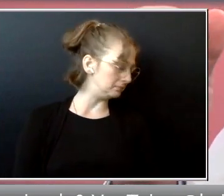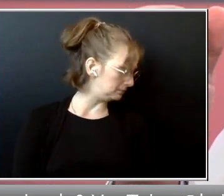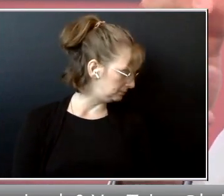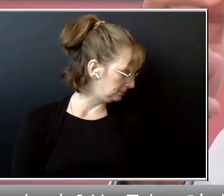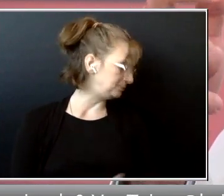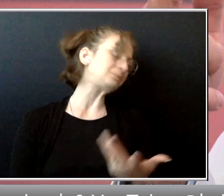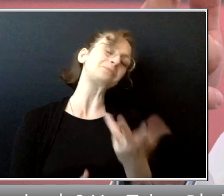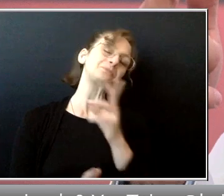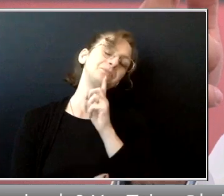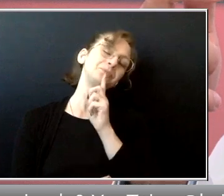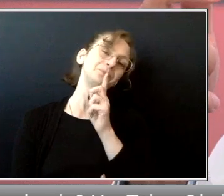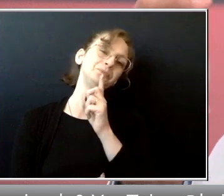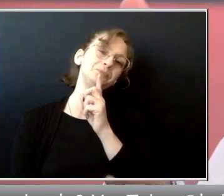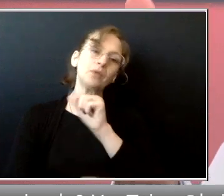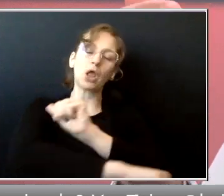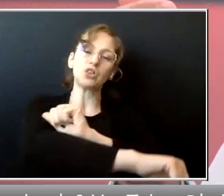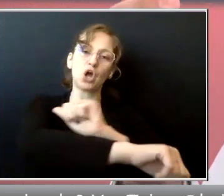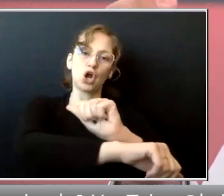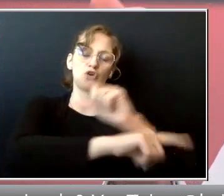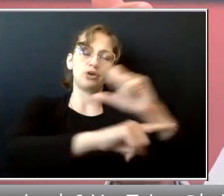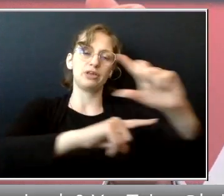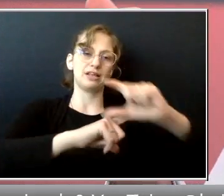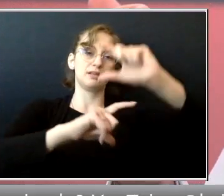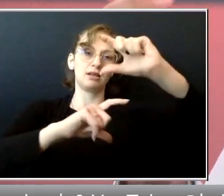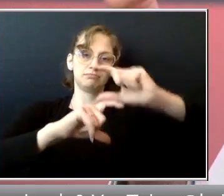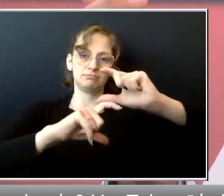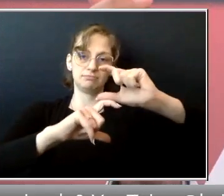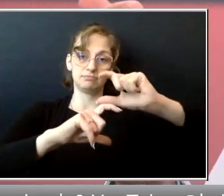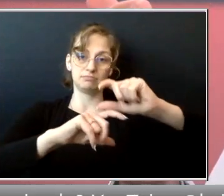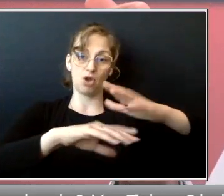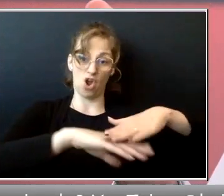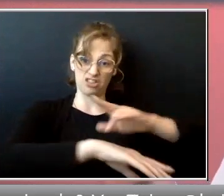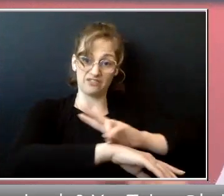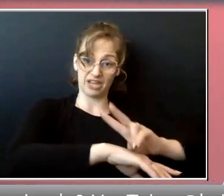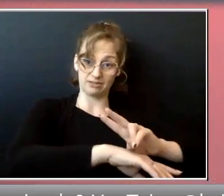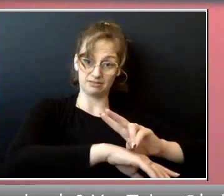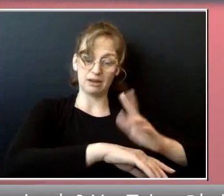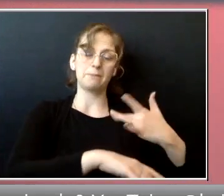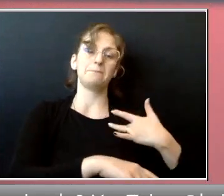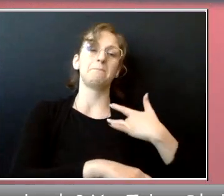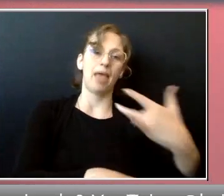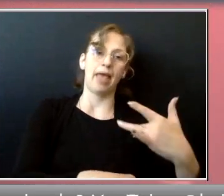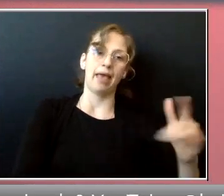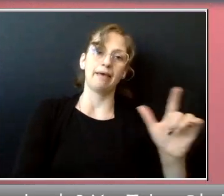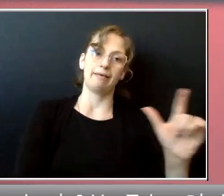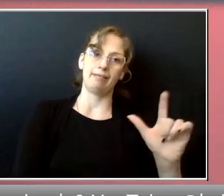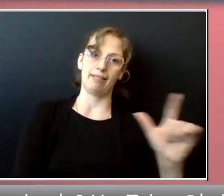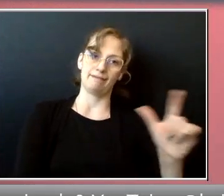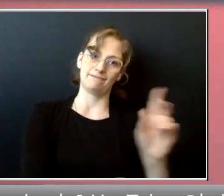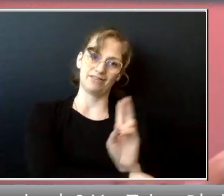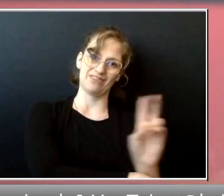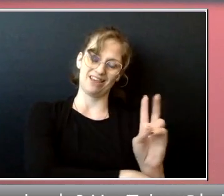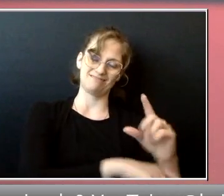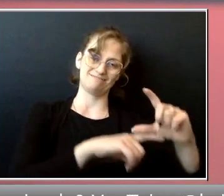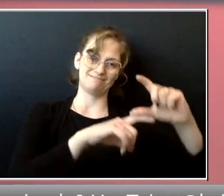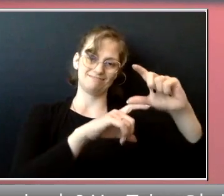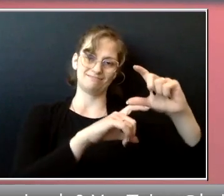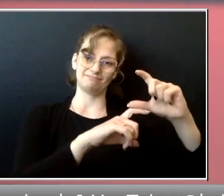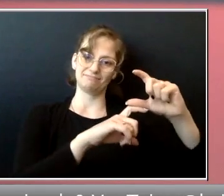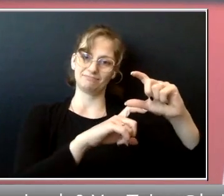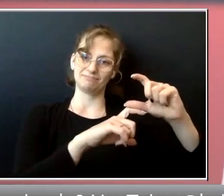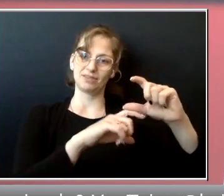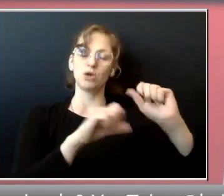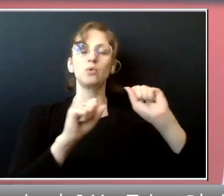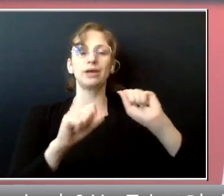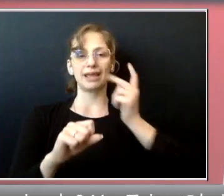vein is predominantly on the left side, the left vein. So we can see his anatomy when you get CAT